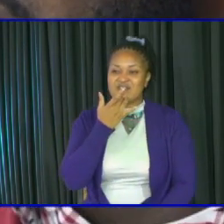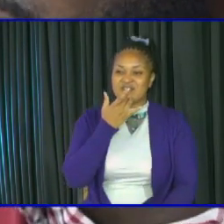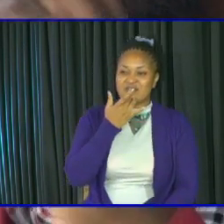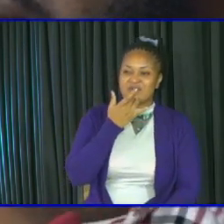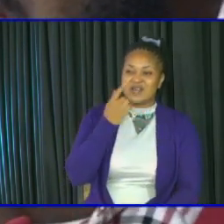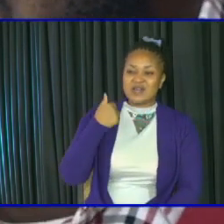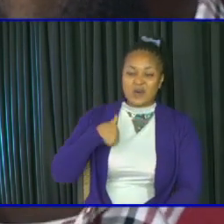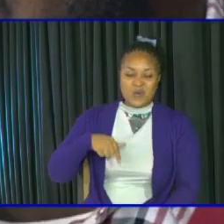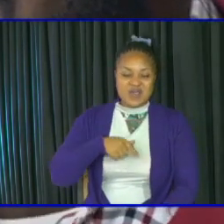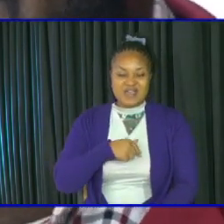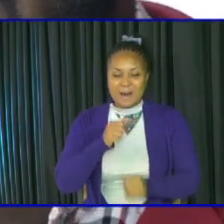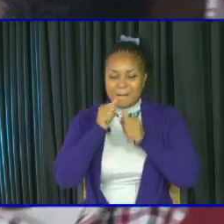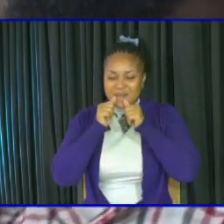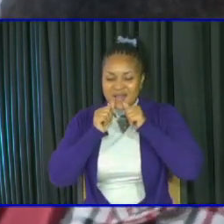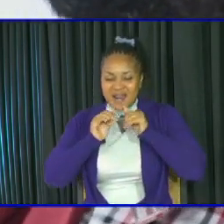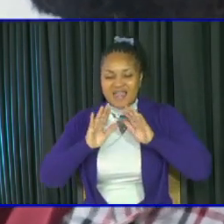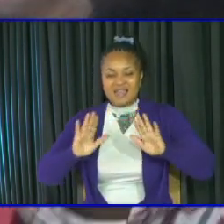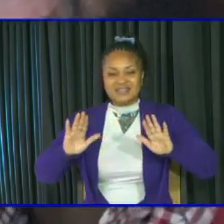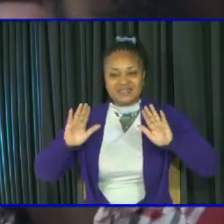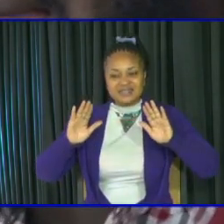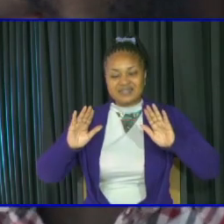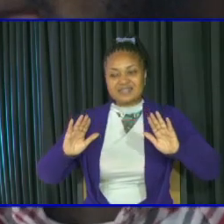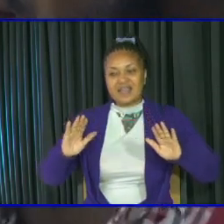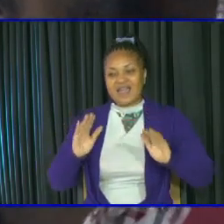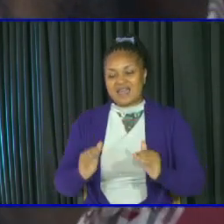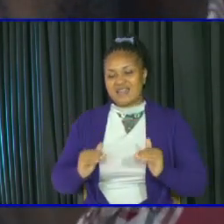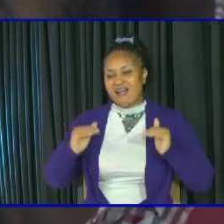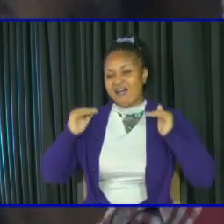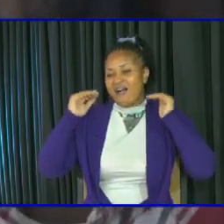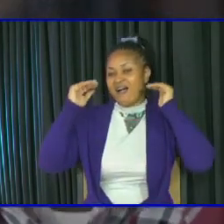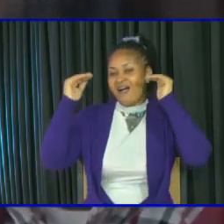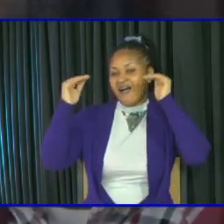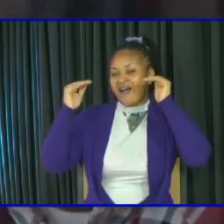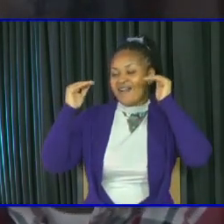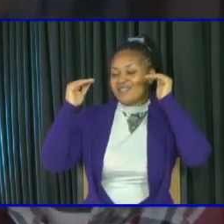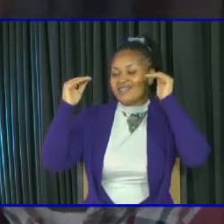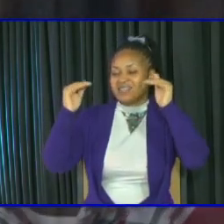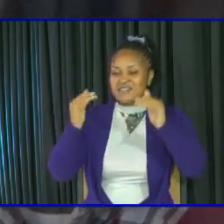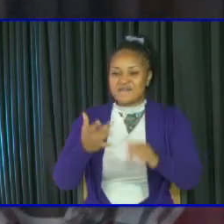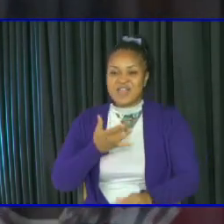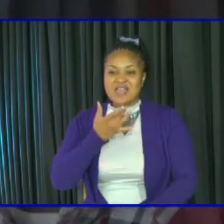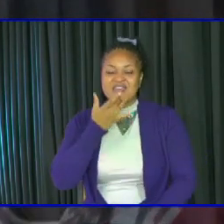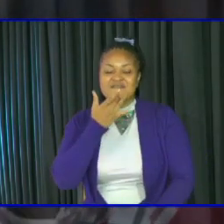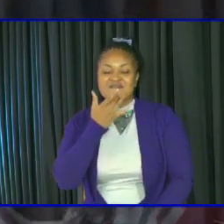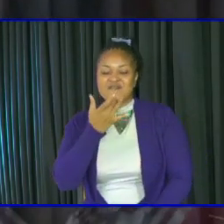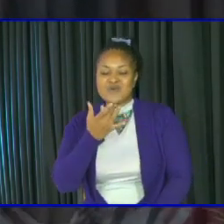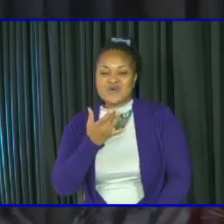favored. We are blessed and highly